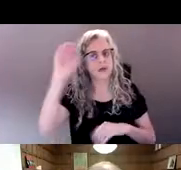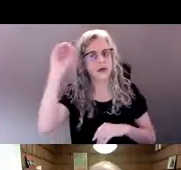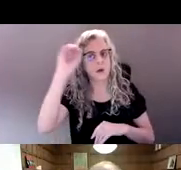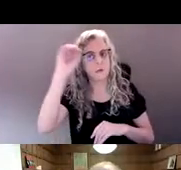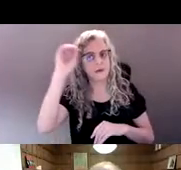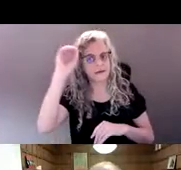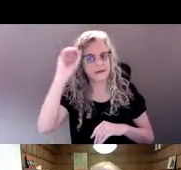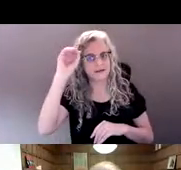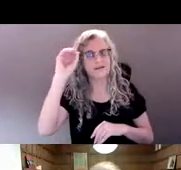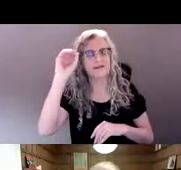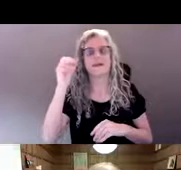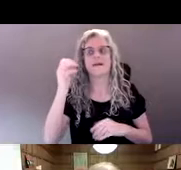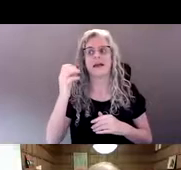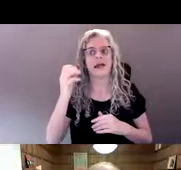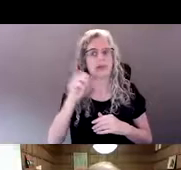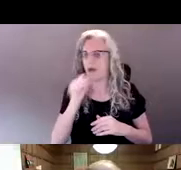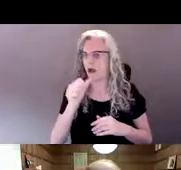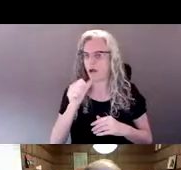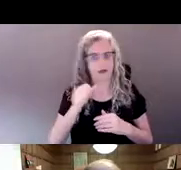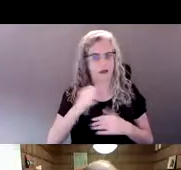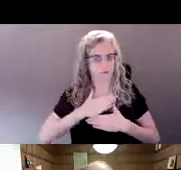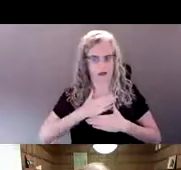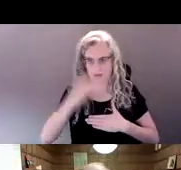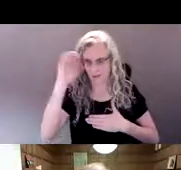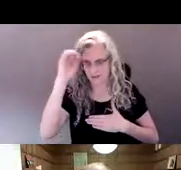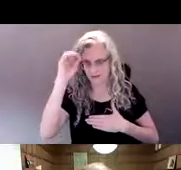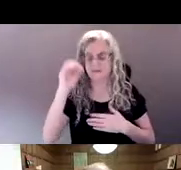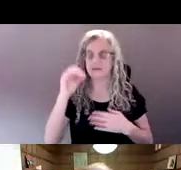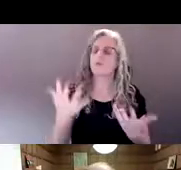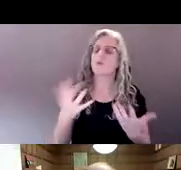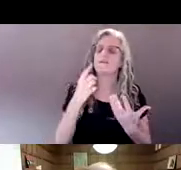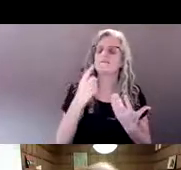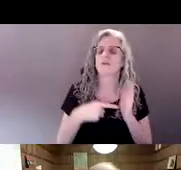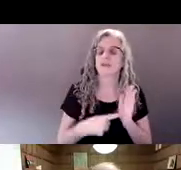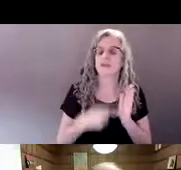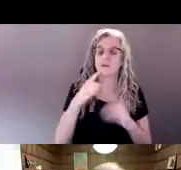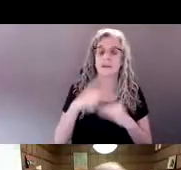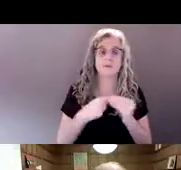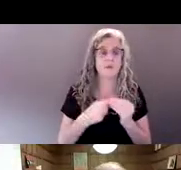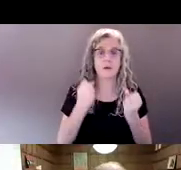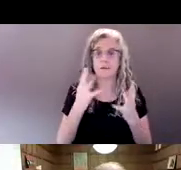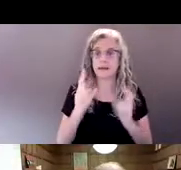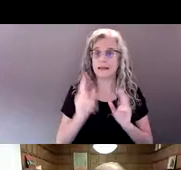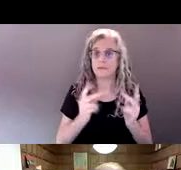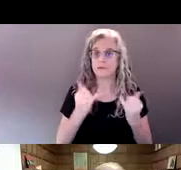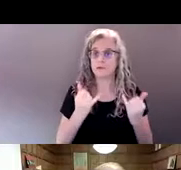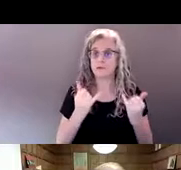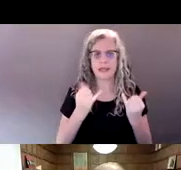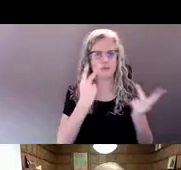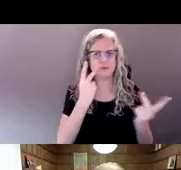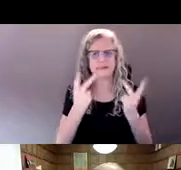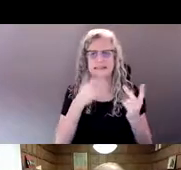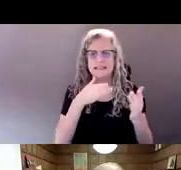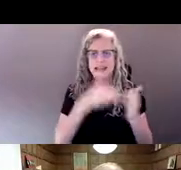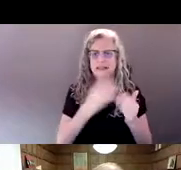doesn't have a history. Consider the many people today who see much anti-Jewish violence or